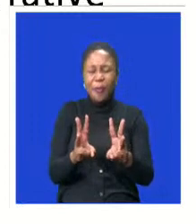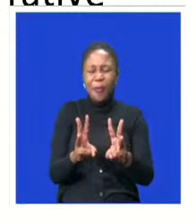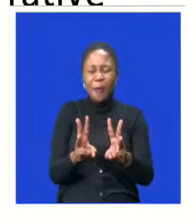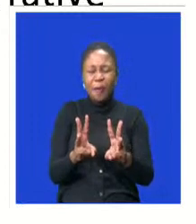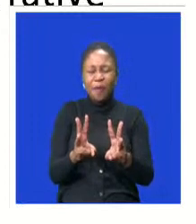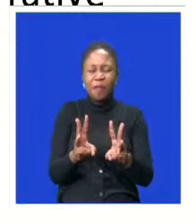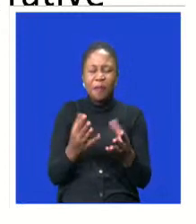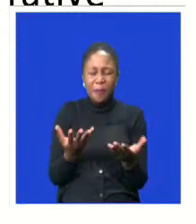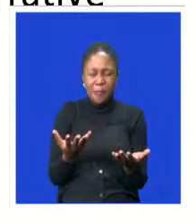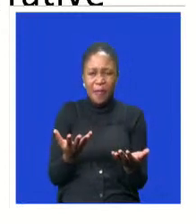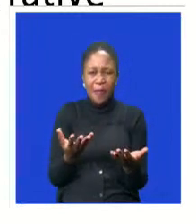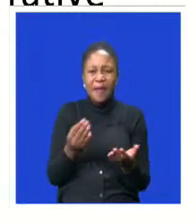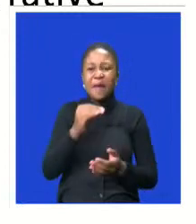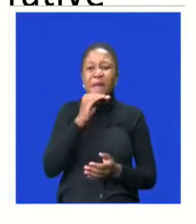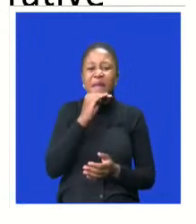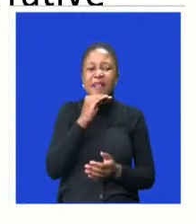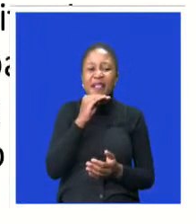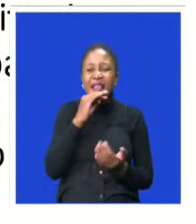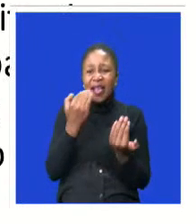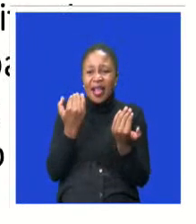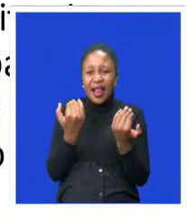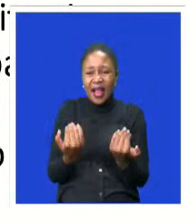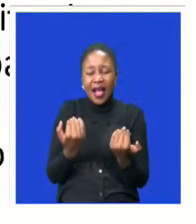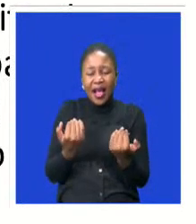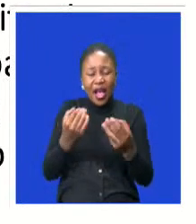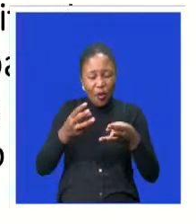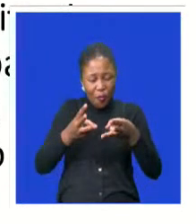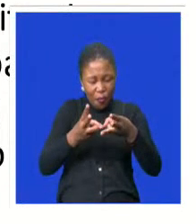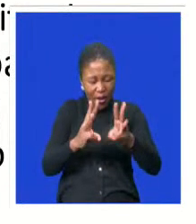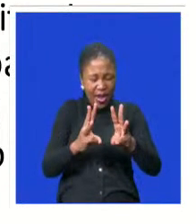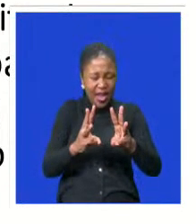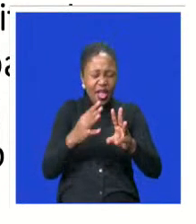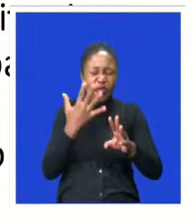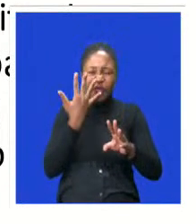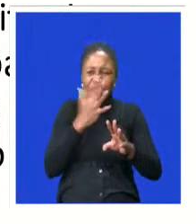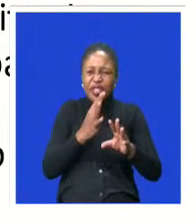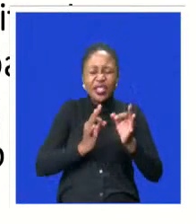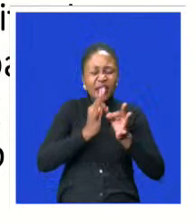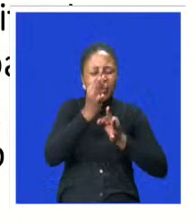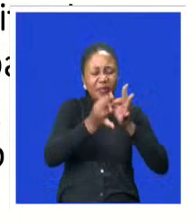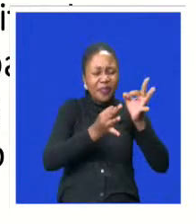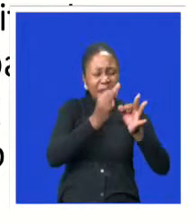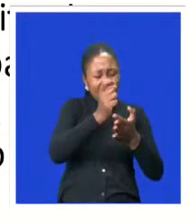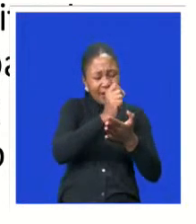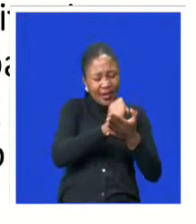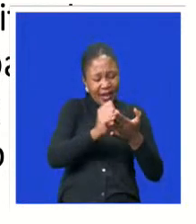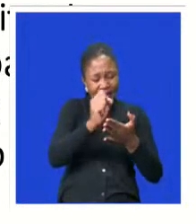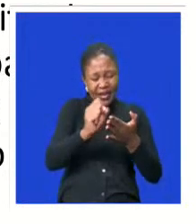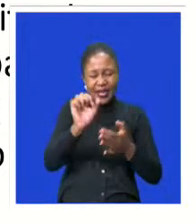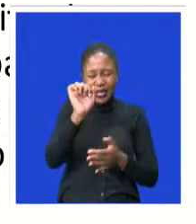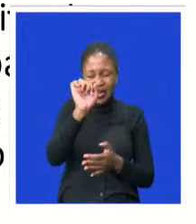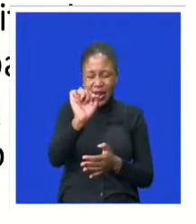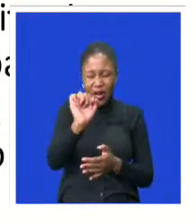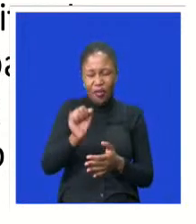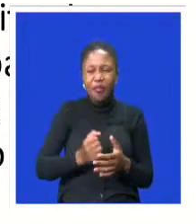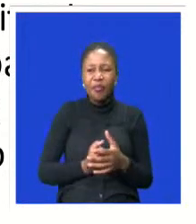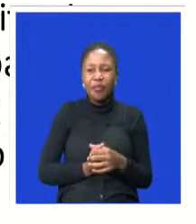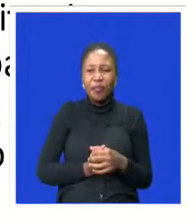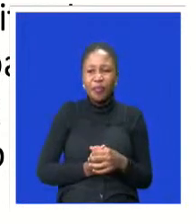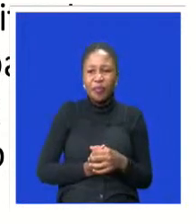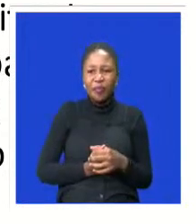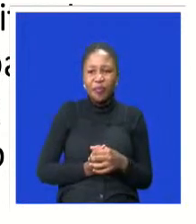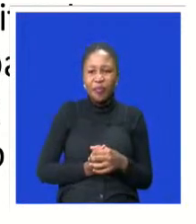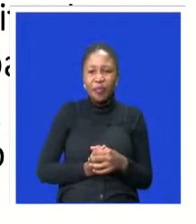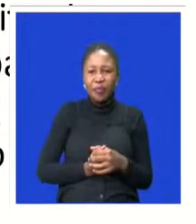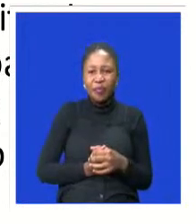the way you have described it. You have described it in your writing. Another one could be, children today